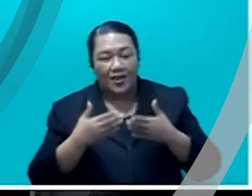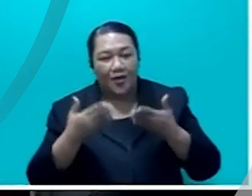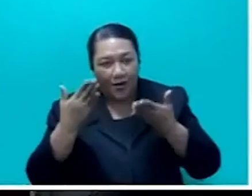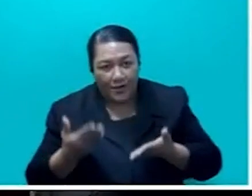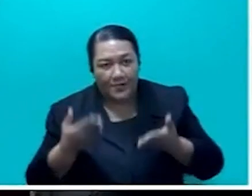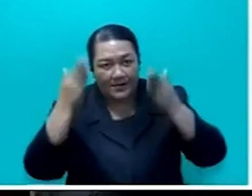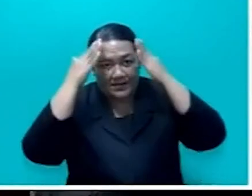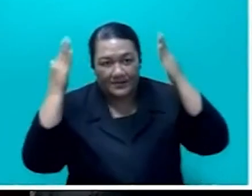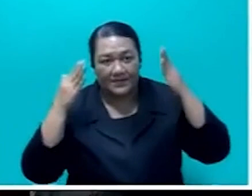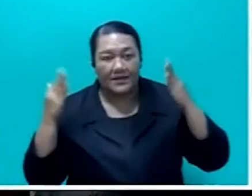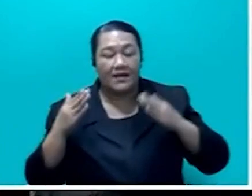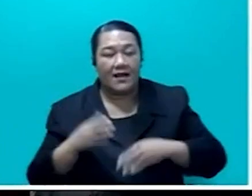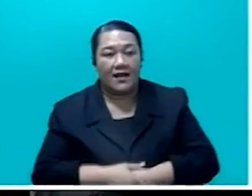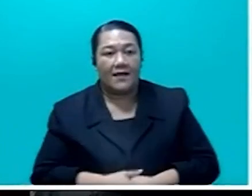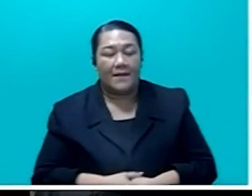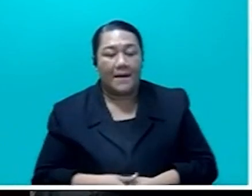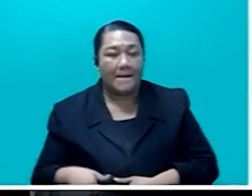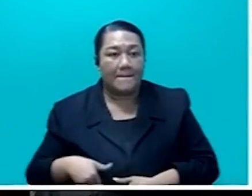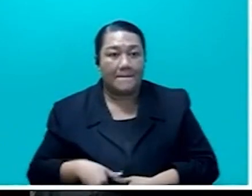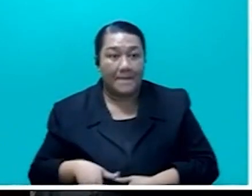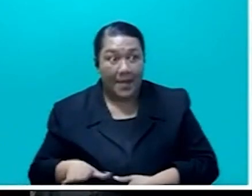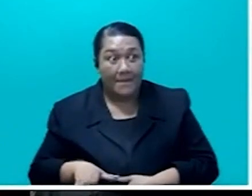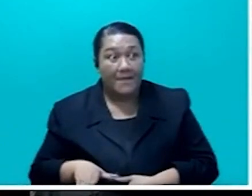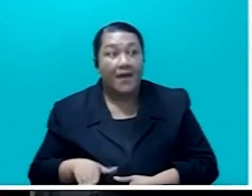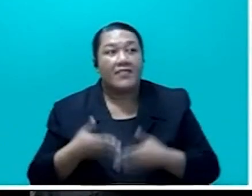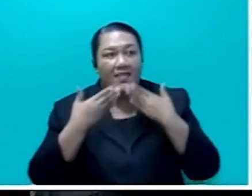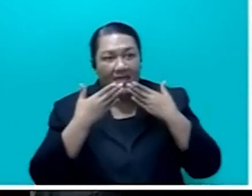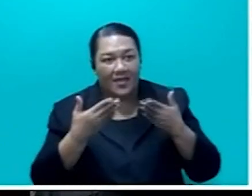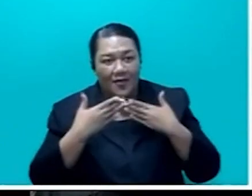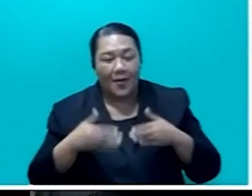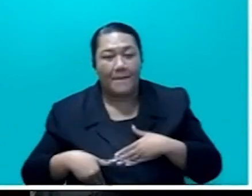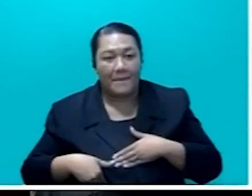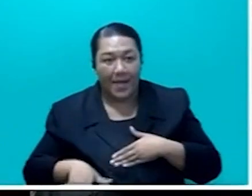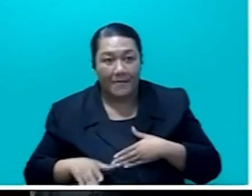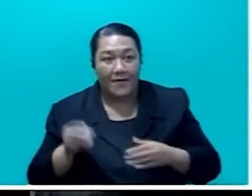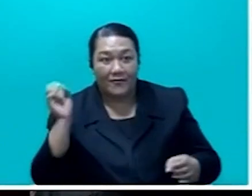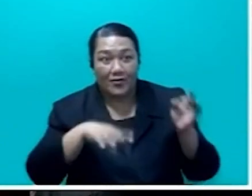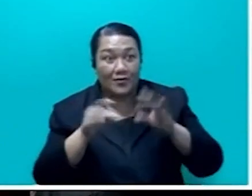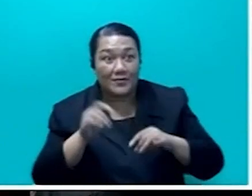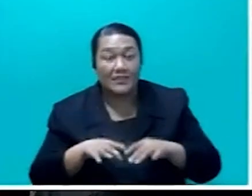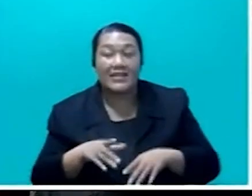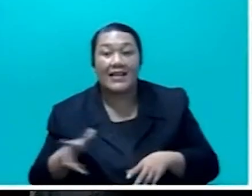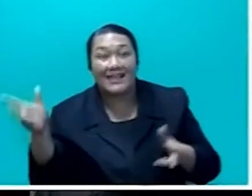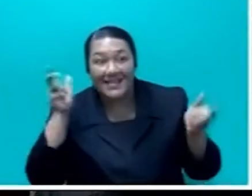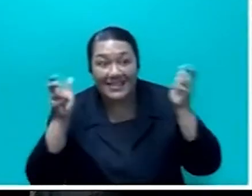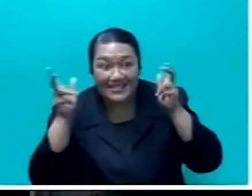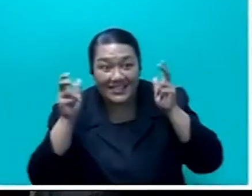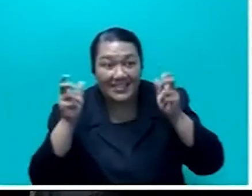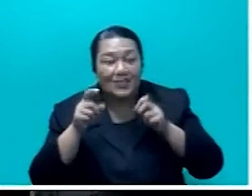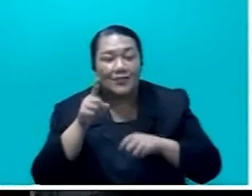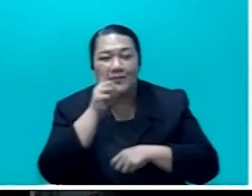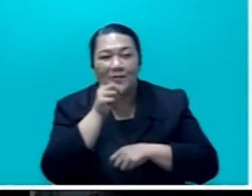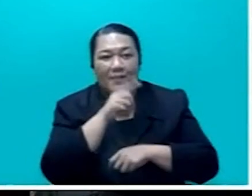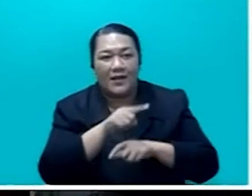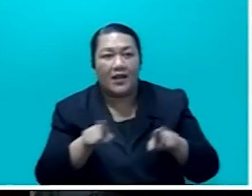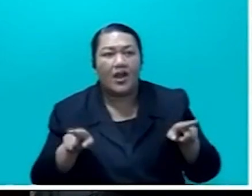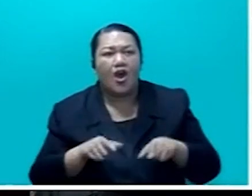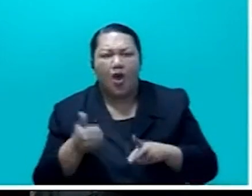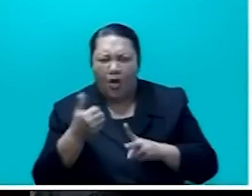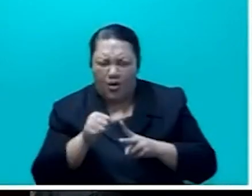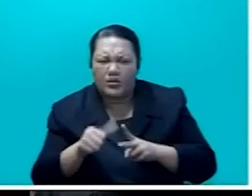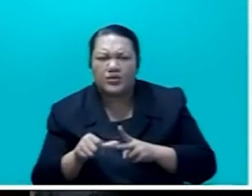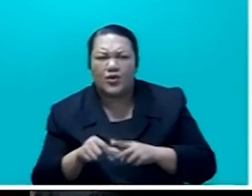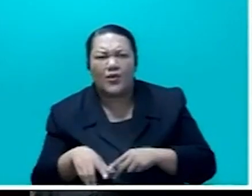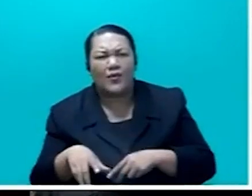I'd like to thank the Honourable Member for his contribution and listening to the people. But what we also heard from the people saying to other